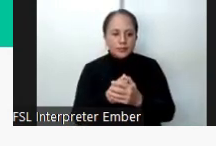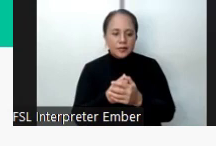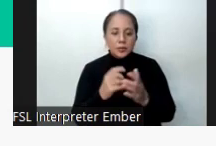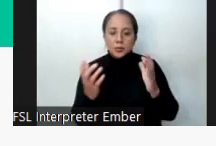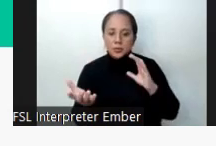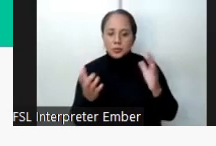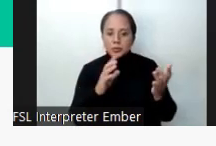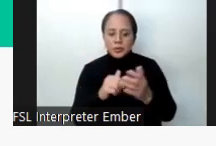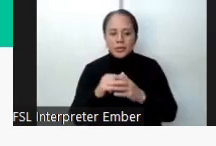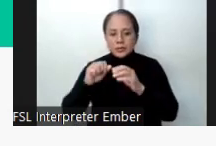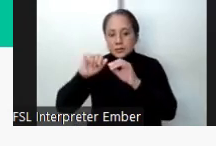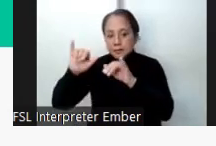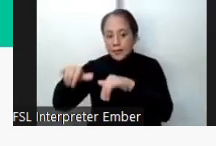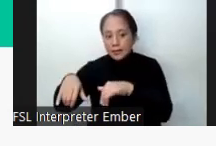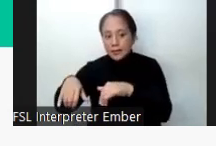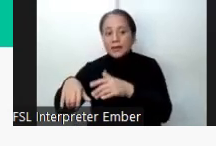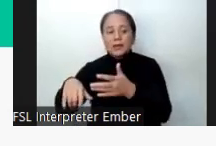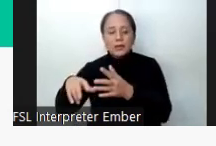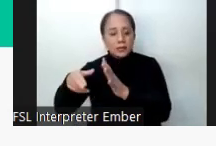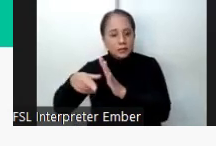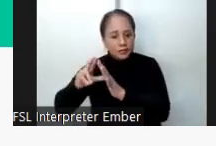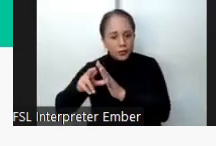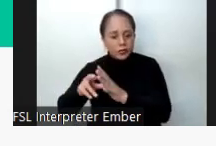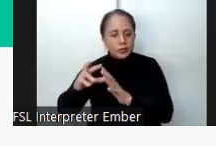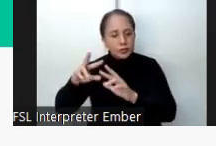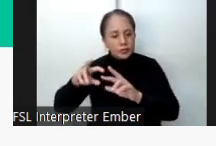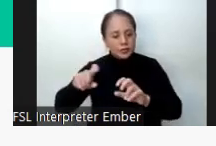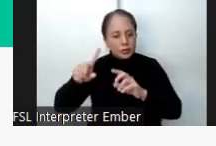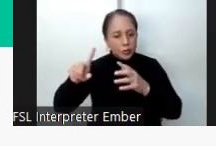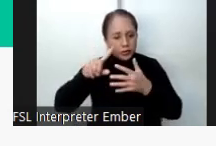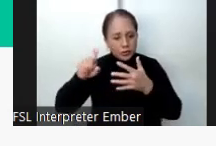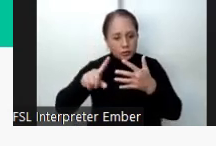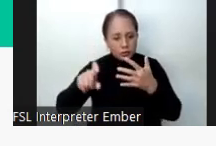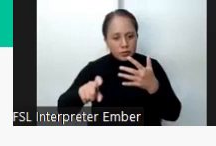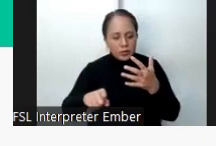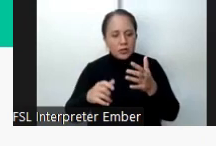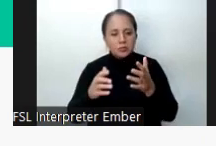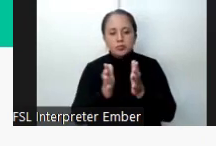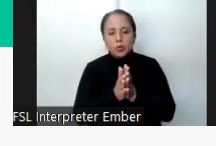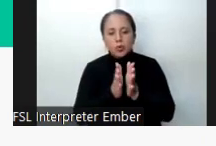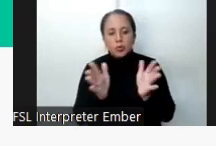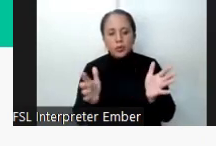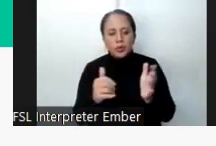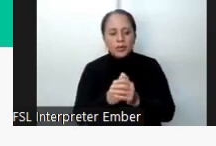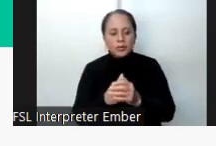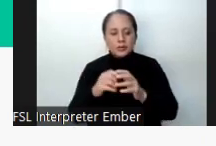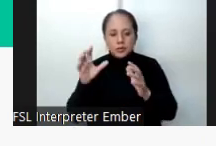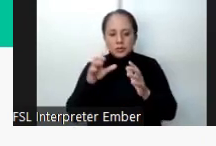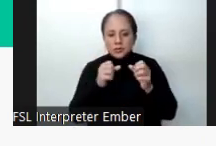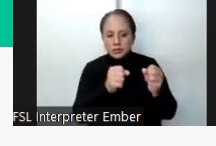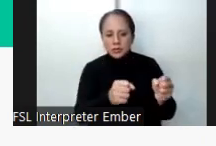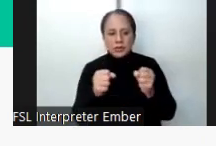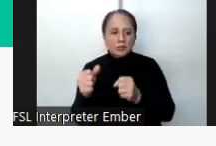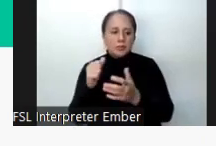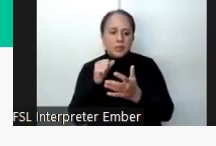compared to a systematic literature review, the research questions are broader and the search strategy